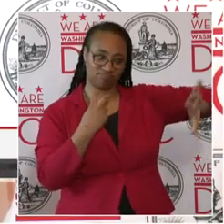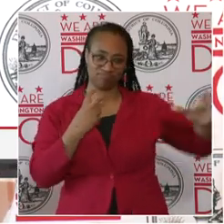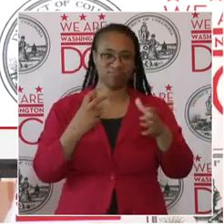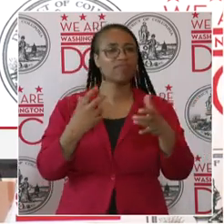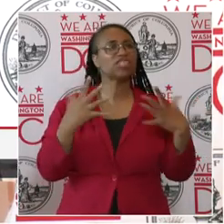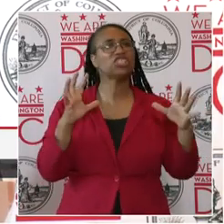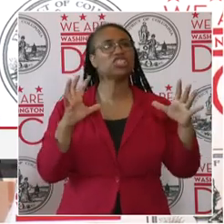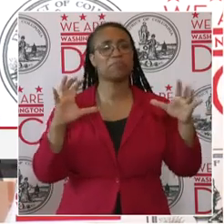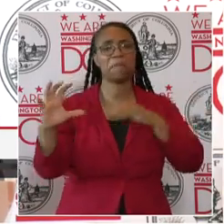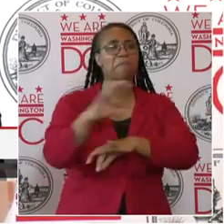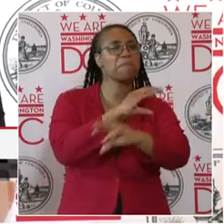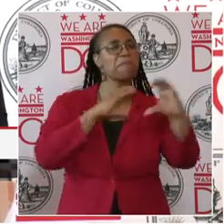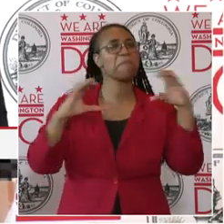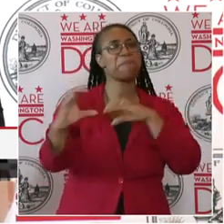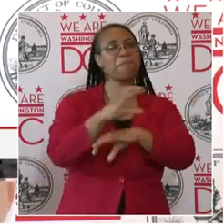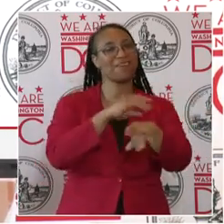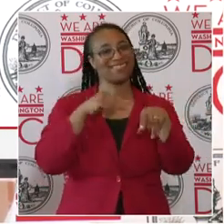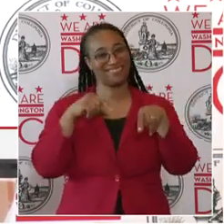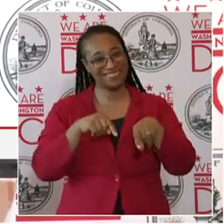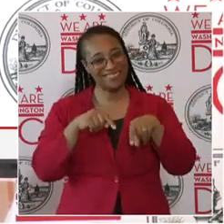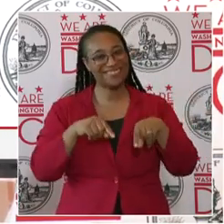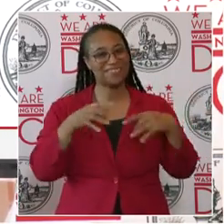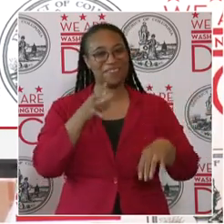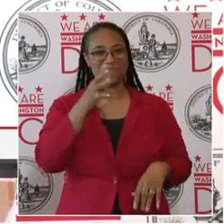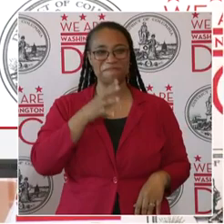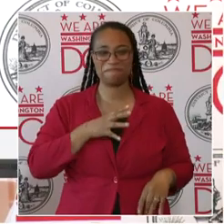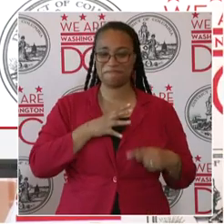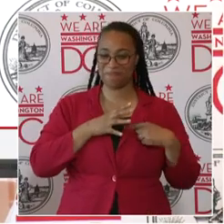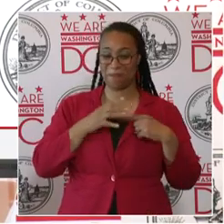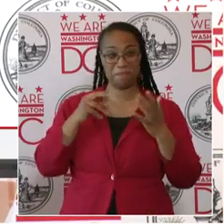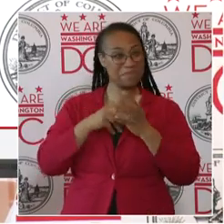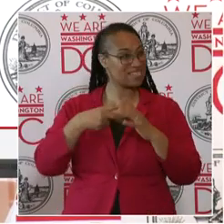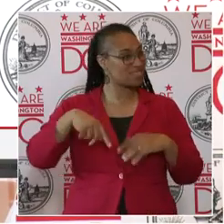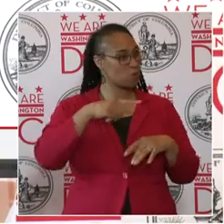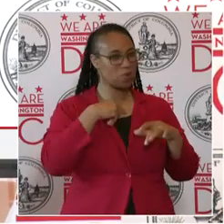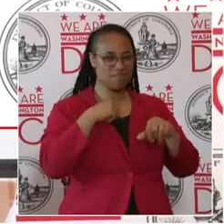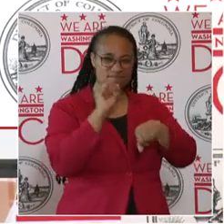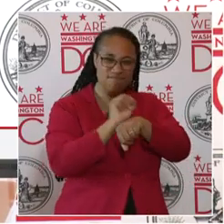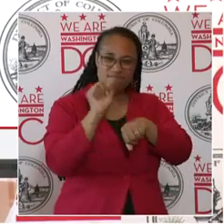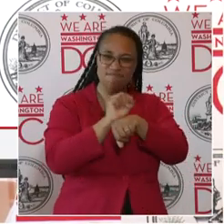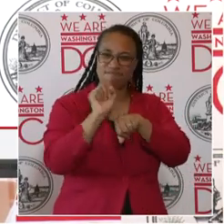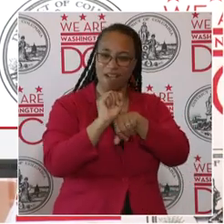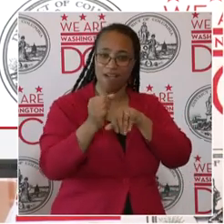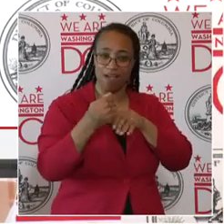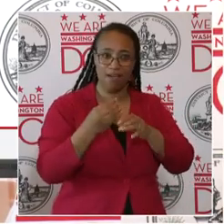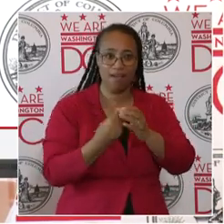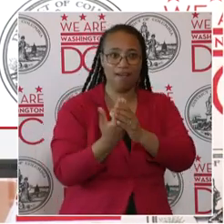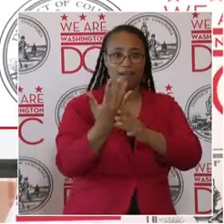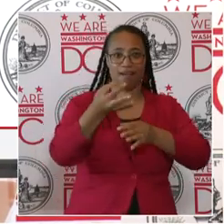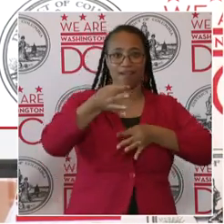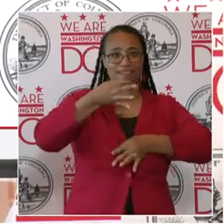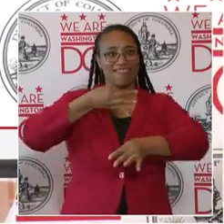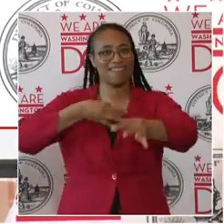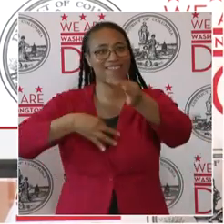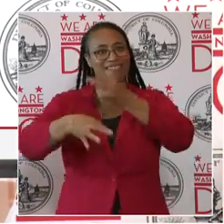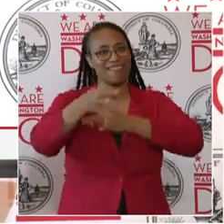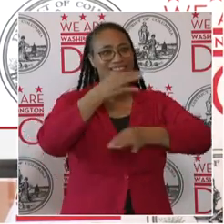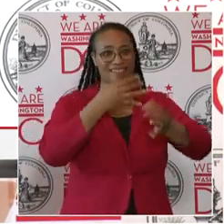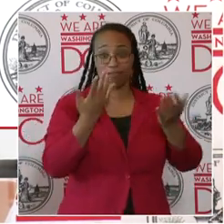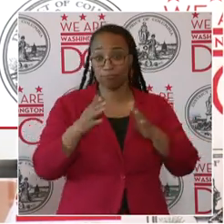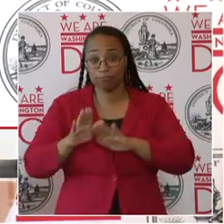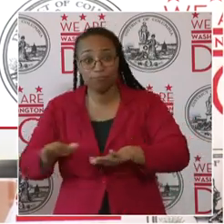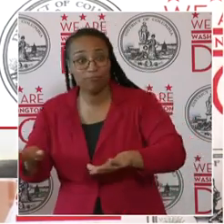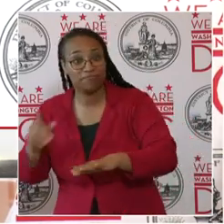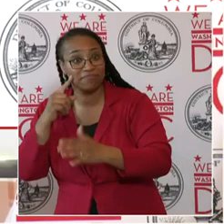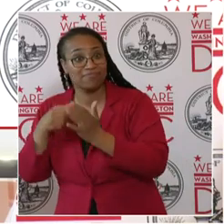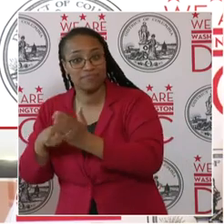can get back to the workforce for those who were taking care of children and child care